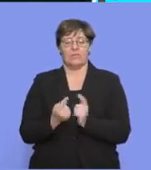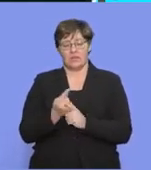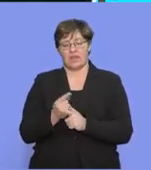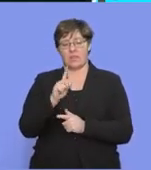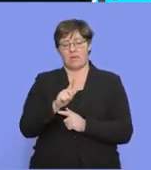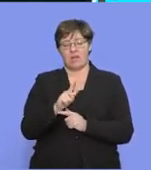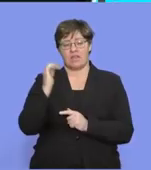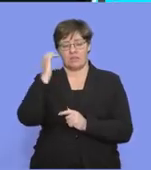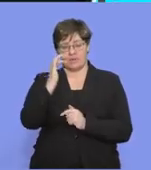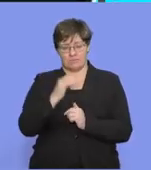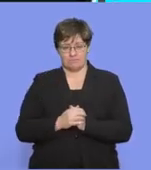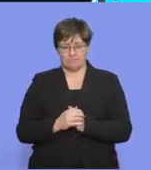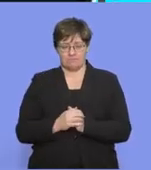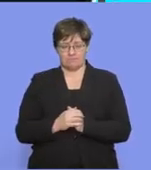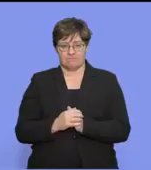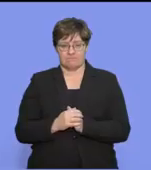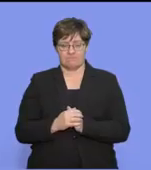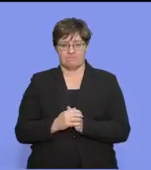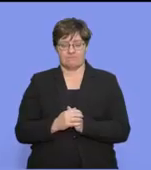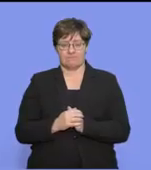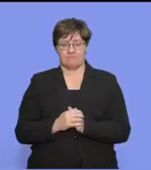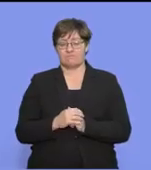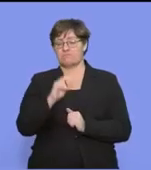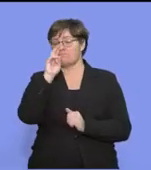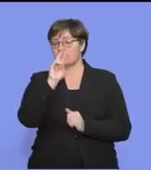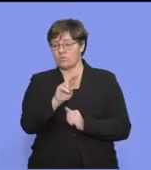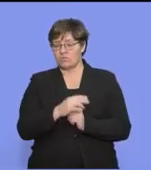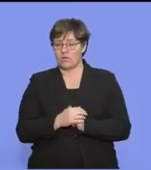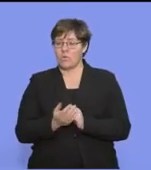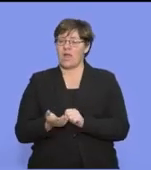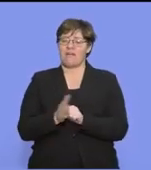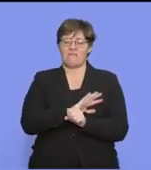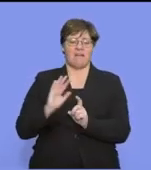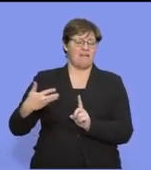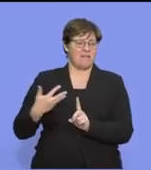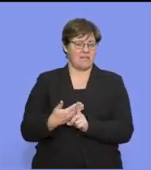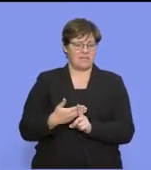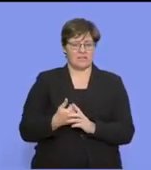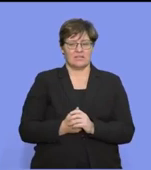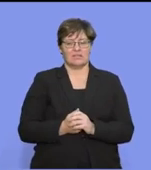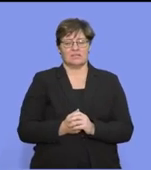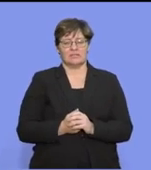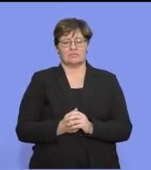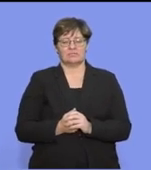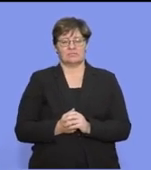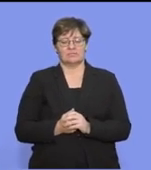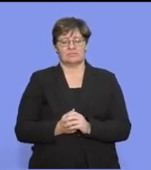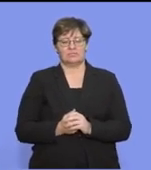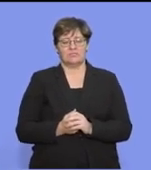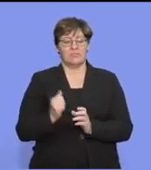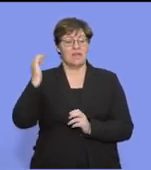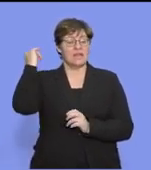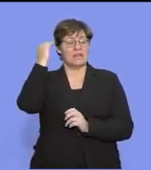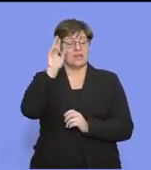with Lamarck's theory. Okay, so let's have a look at what we've covered so far. So if we have a look